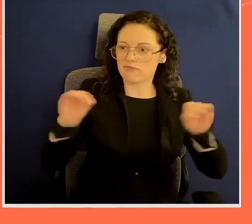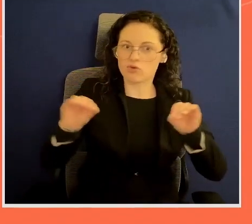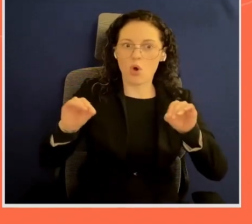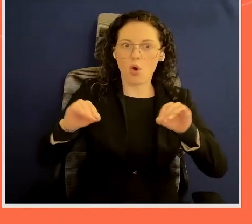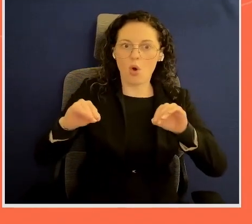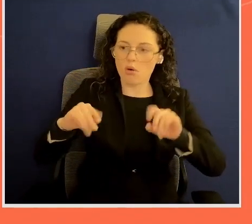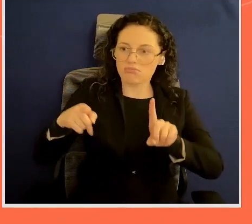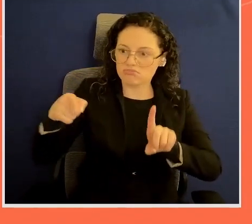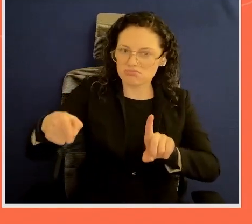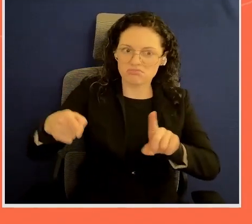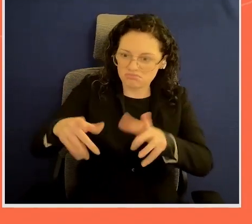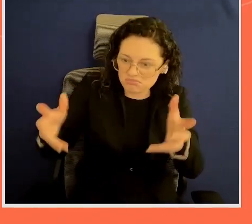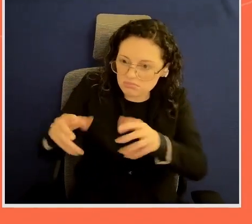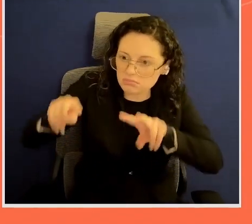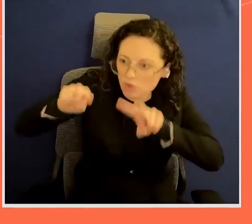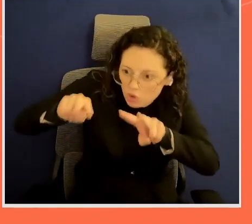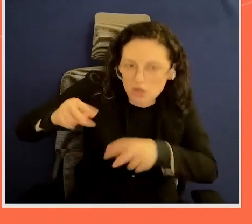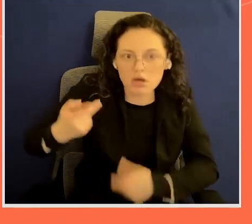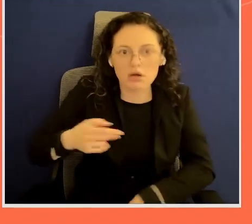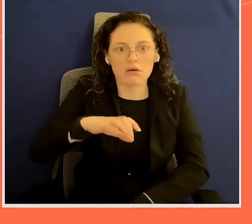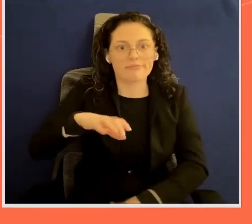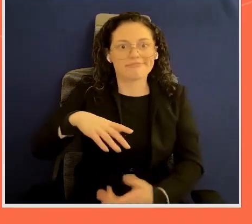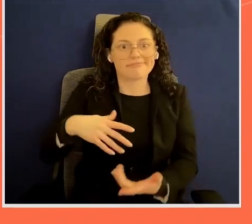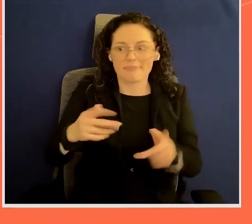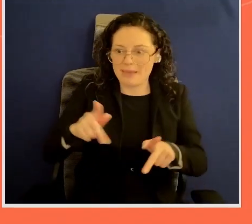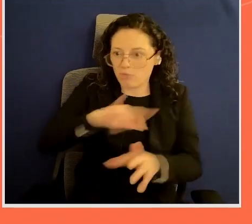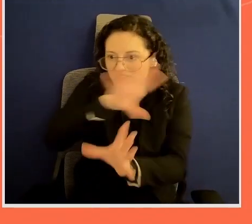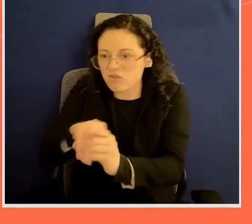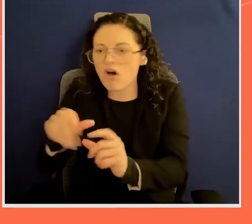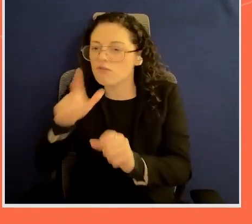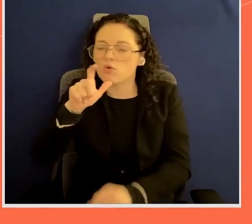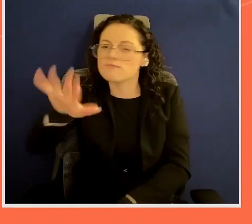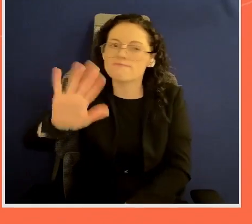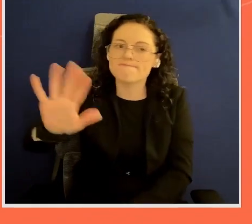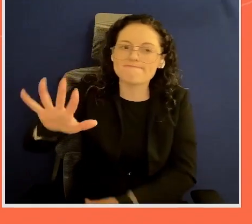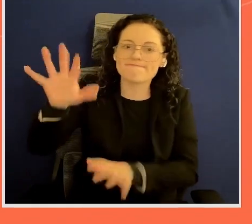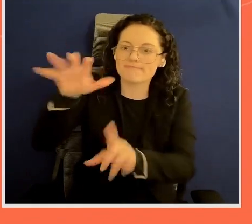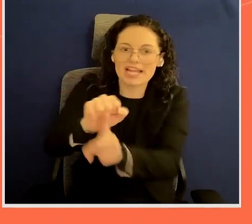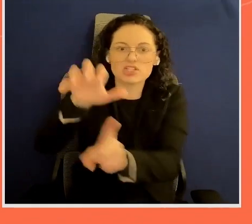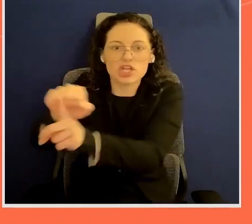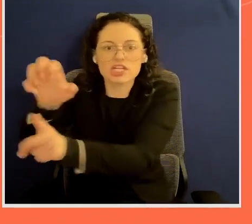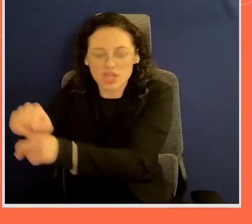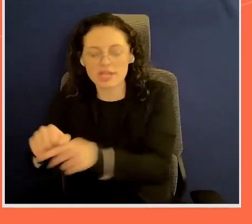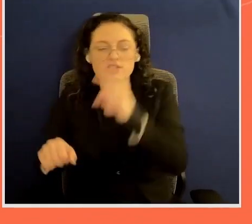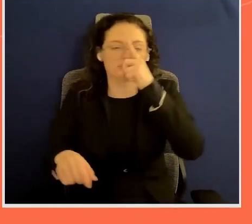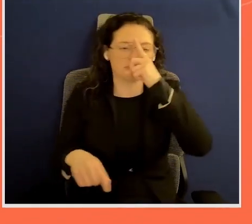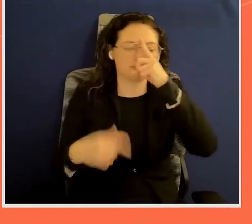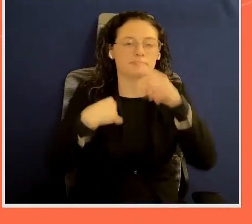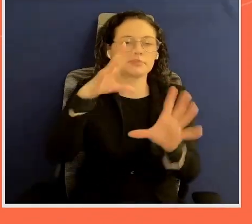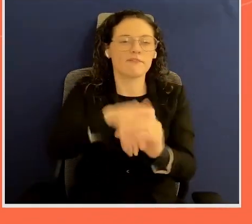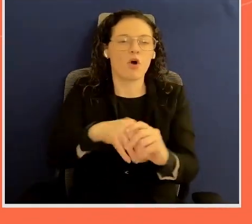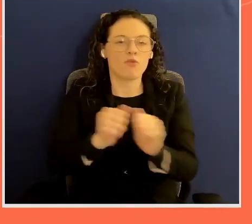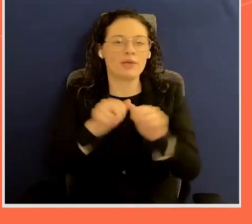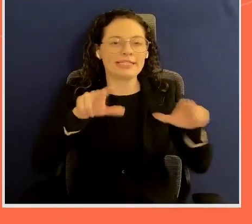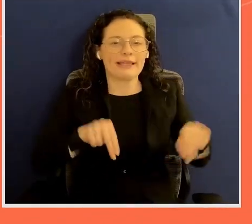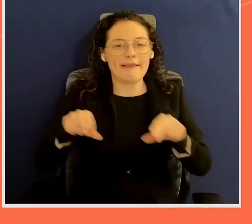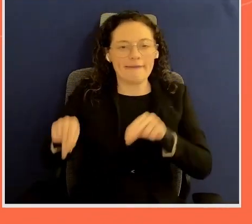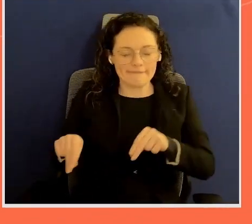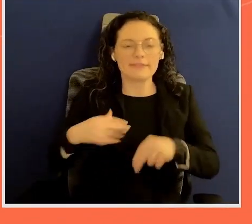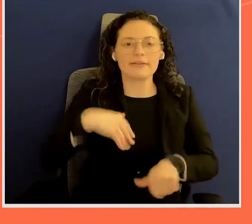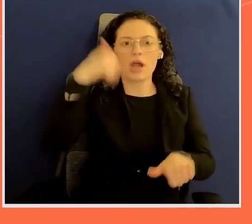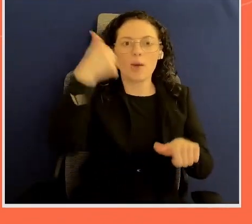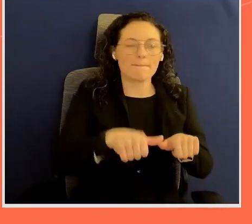We gather here in the Pacific, on the front lines of the crisis, both in our ocean and on our planet.